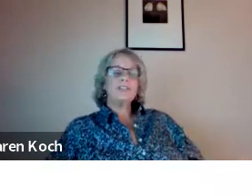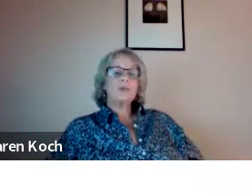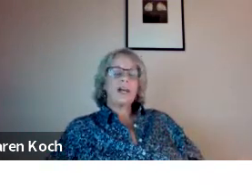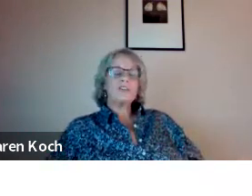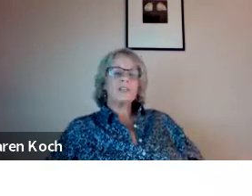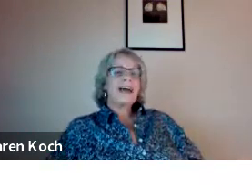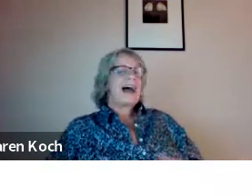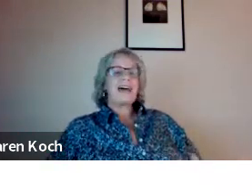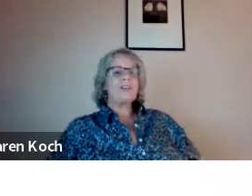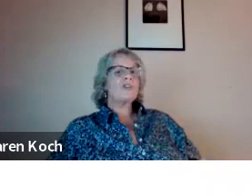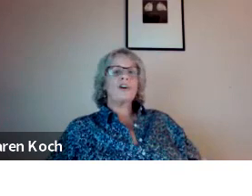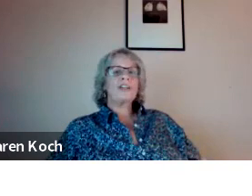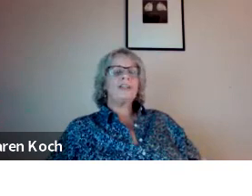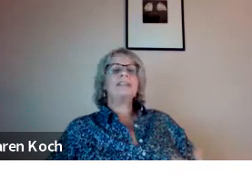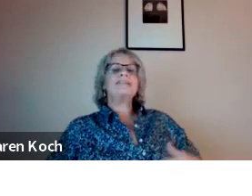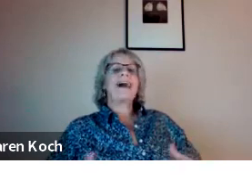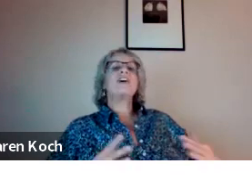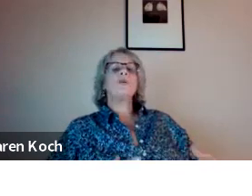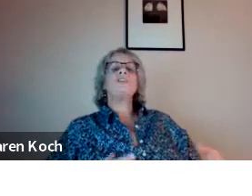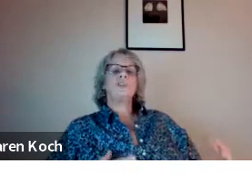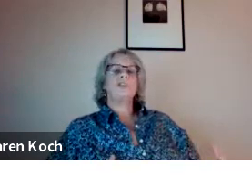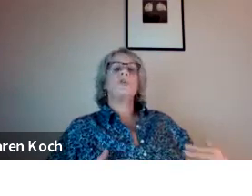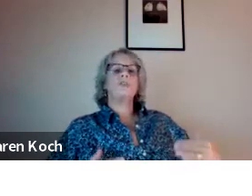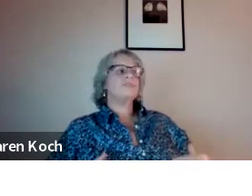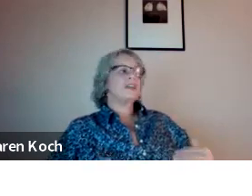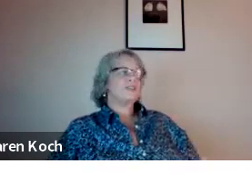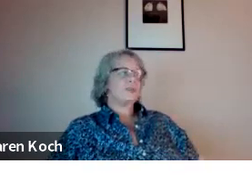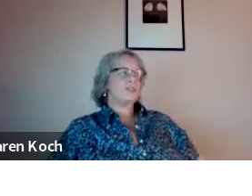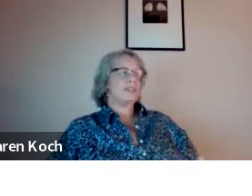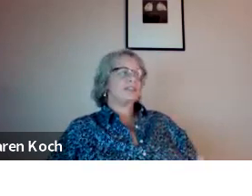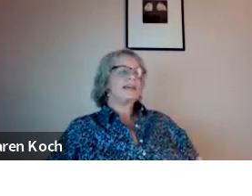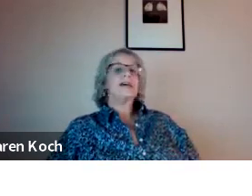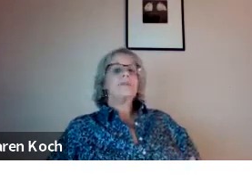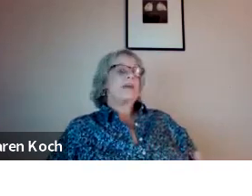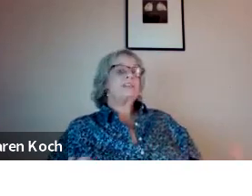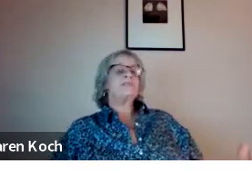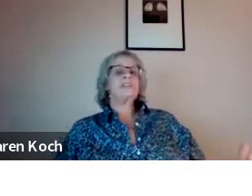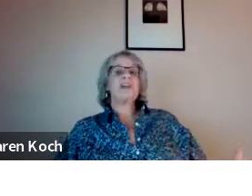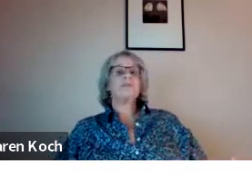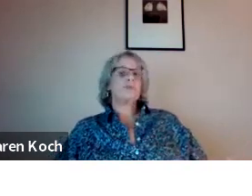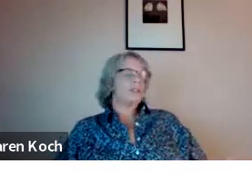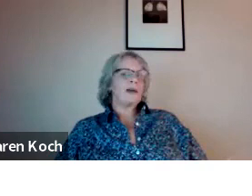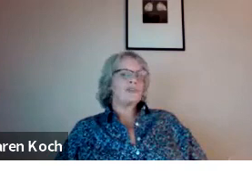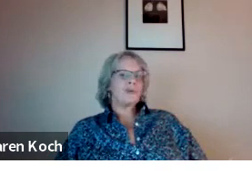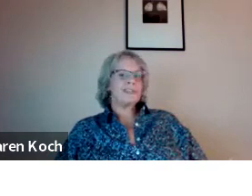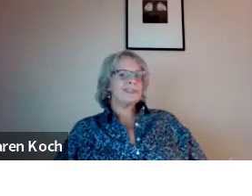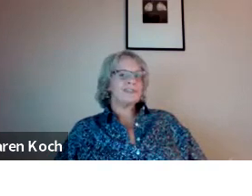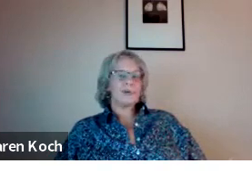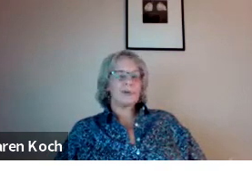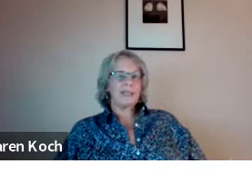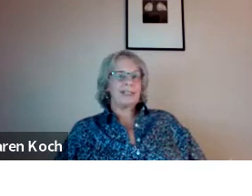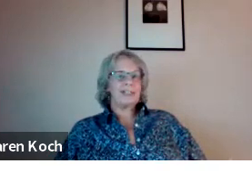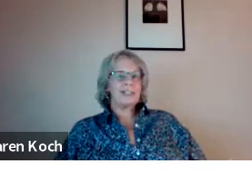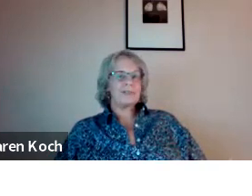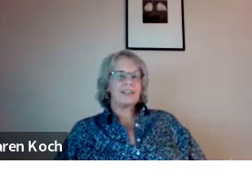who displays aggression. Having a guardian is not going to cure or fix those things. Maybe somebody makes really bad choices